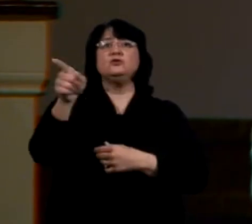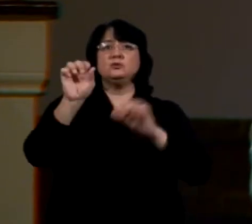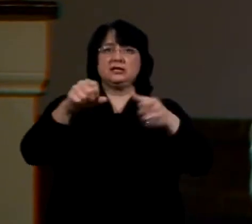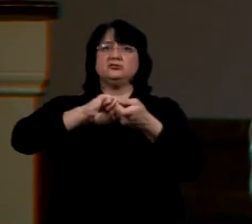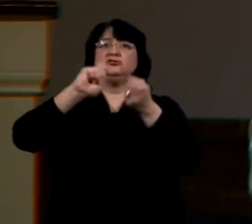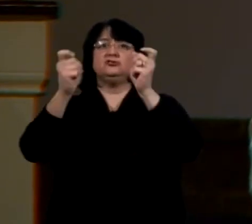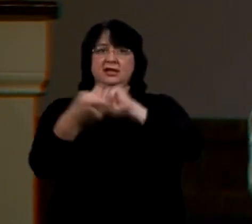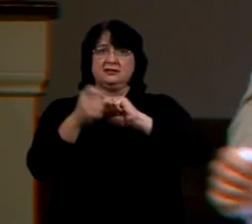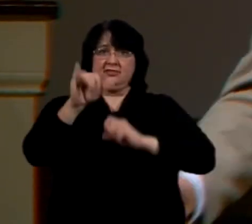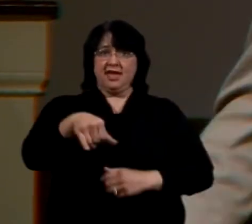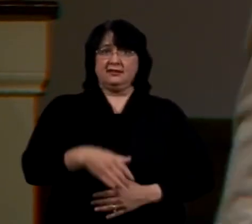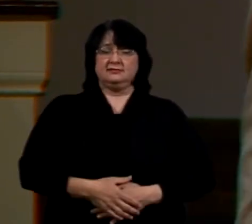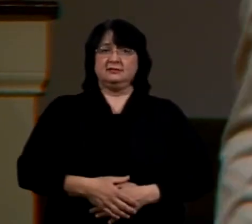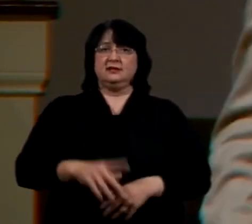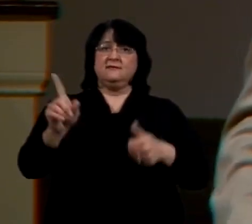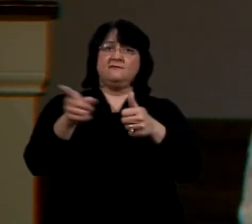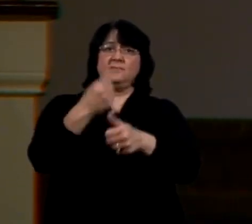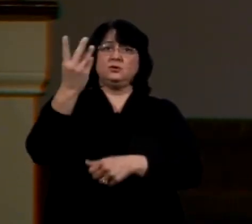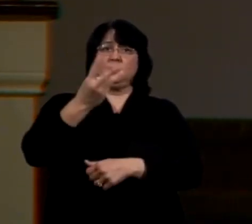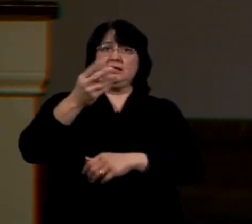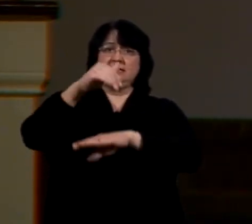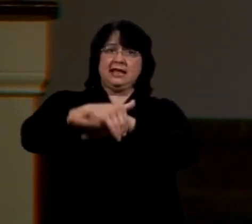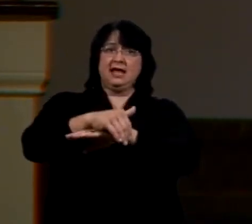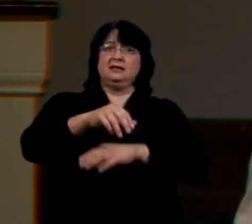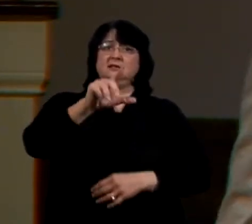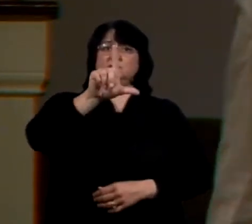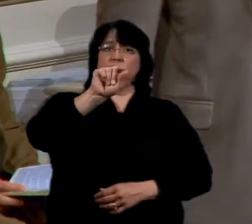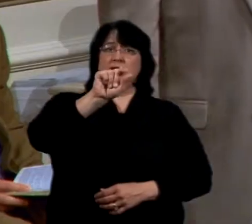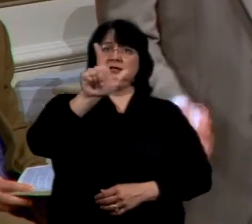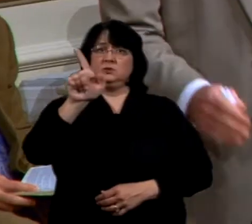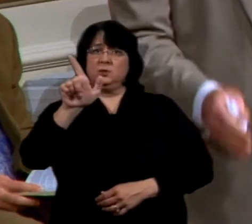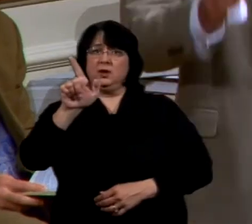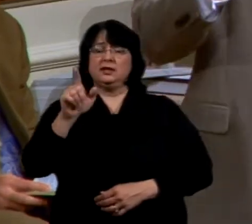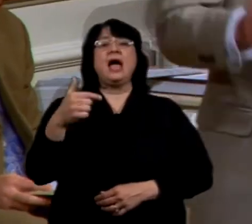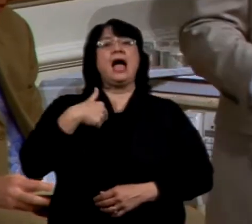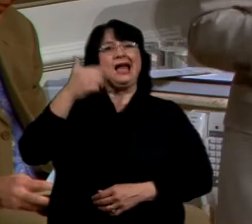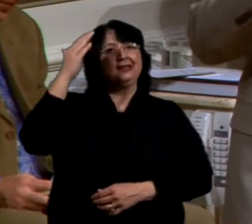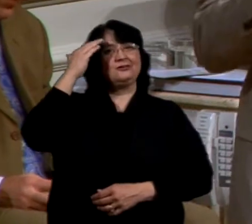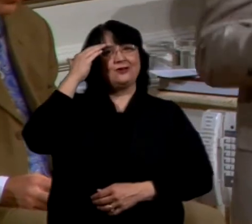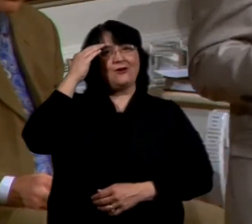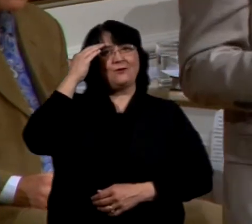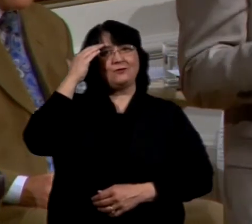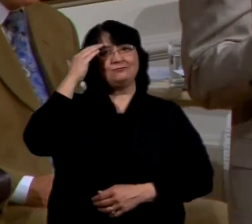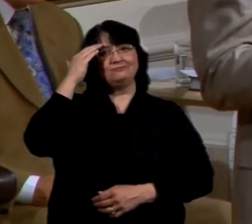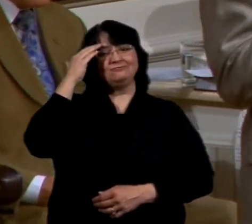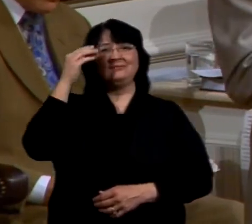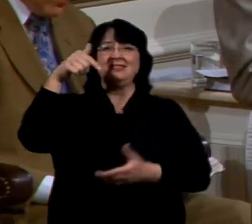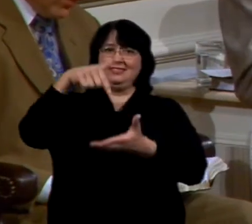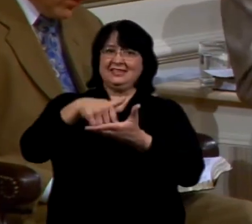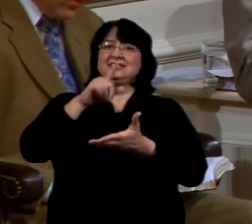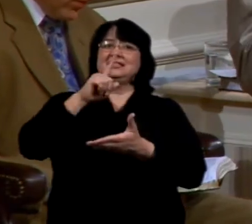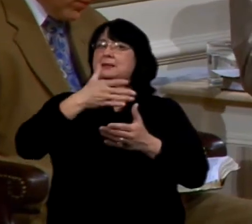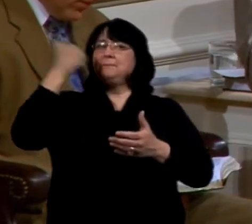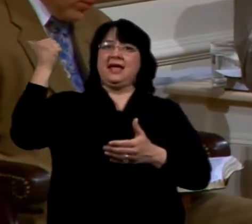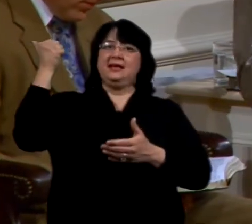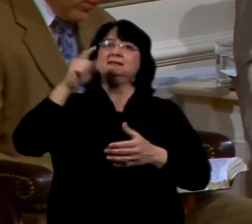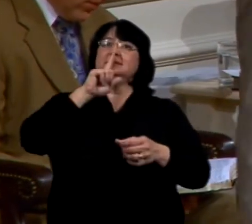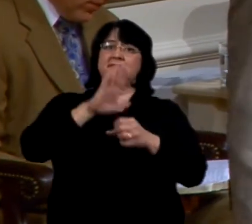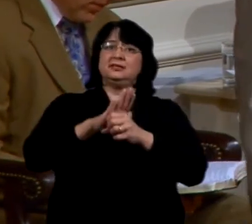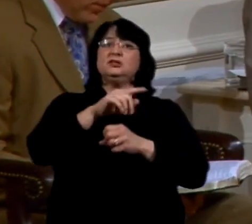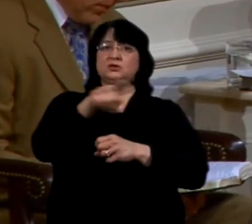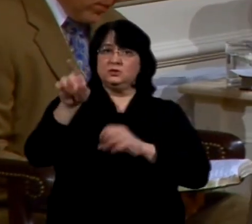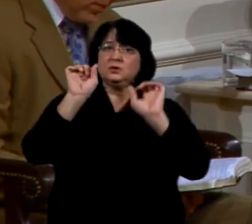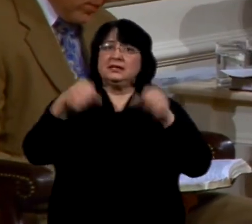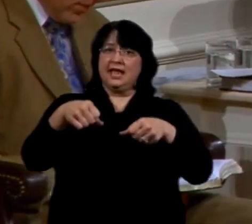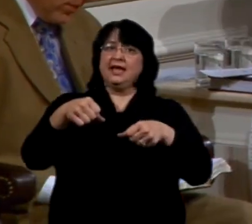that. First Wednesday night of 2021, I know of no greater commitment that we could make than to win